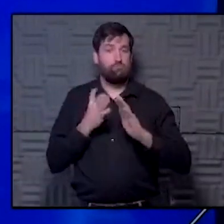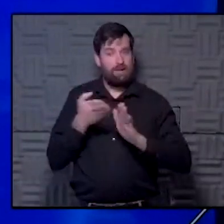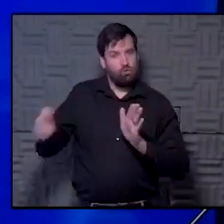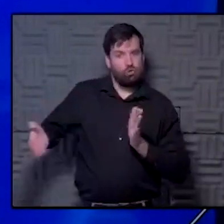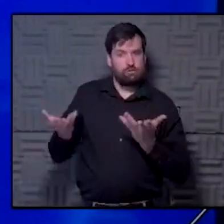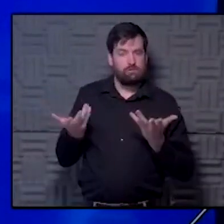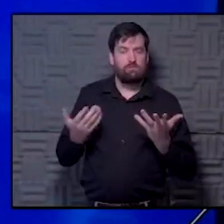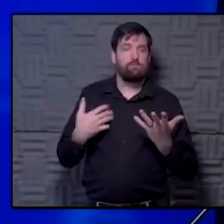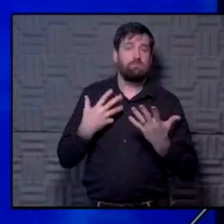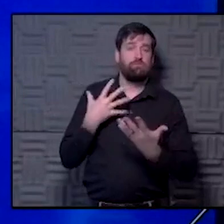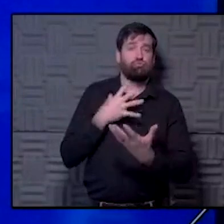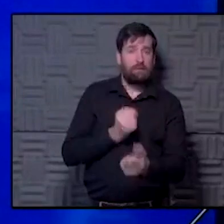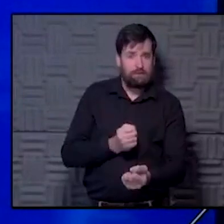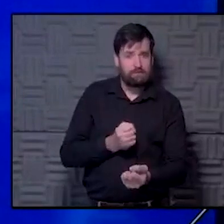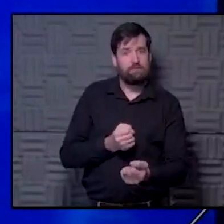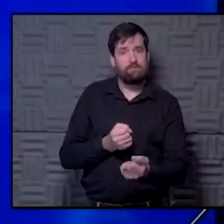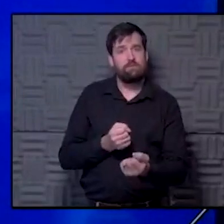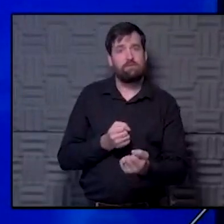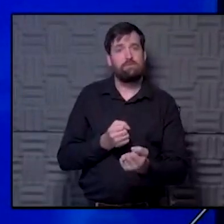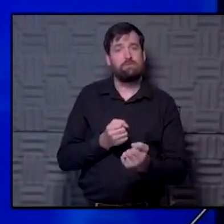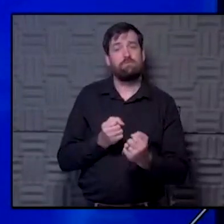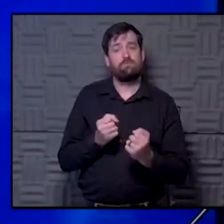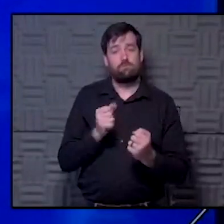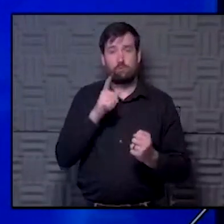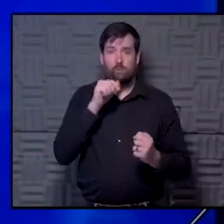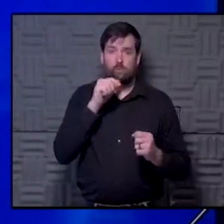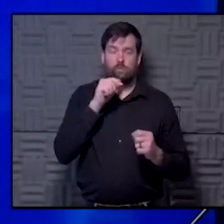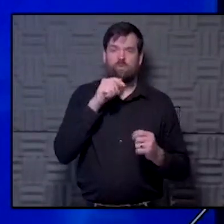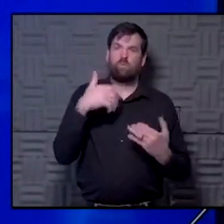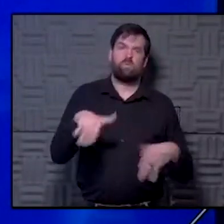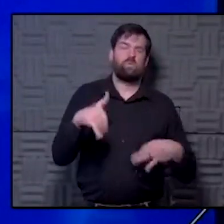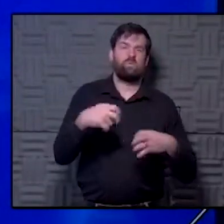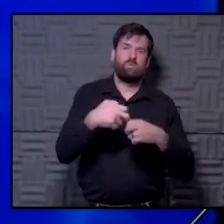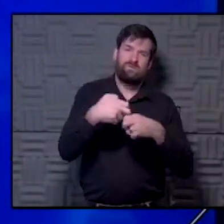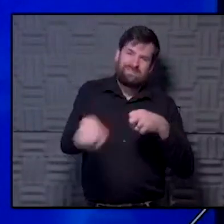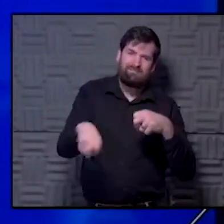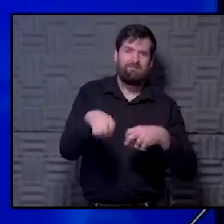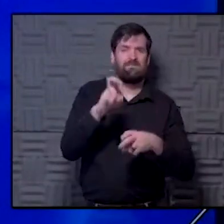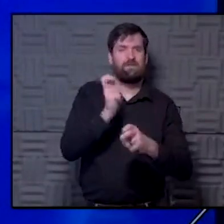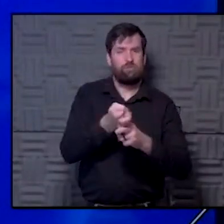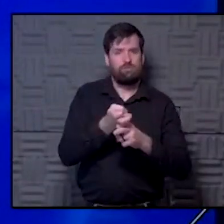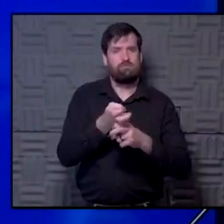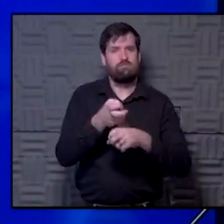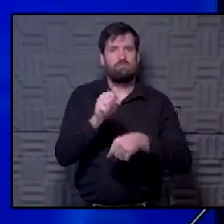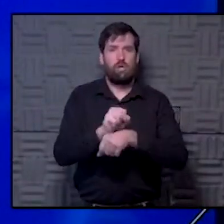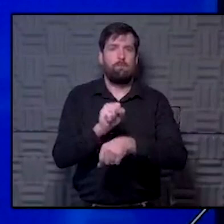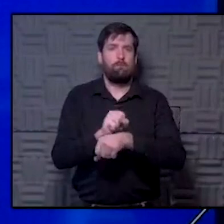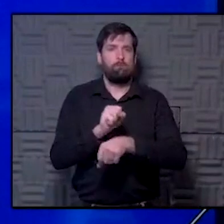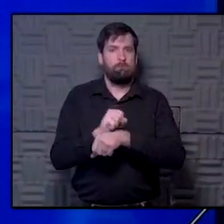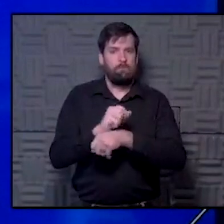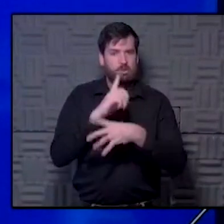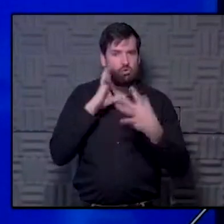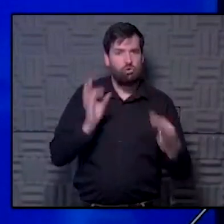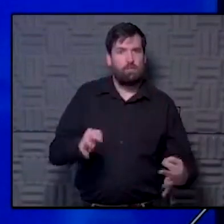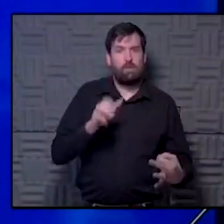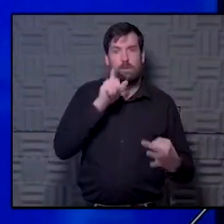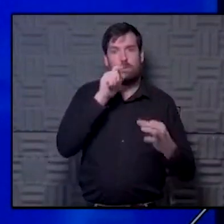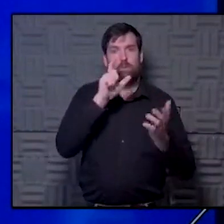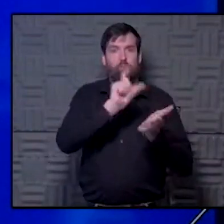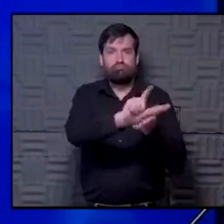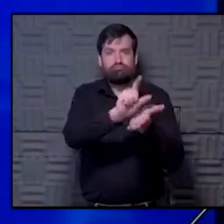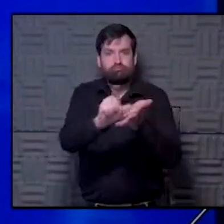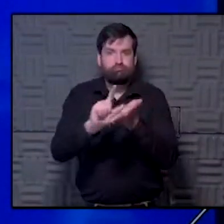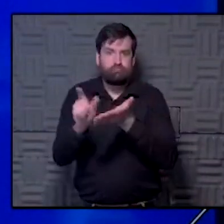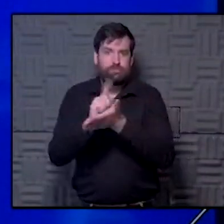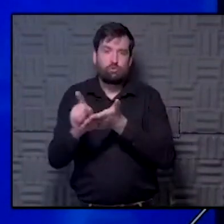and trust that those who have a very, very difficult job at the state level in determining how this happens each week